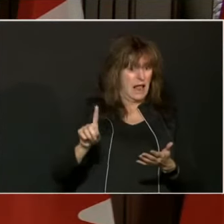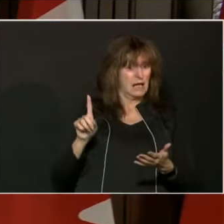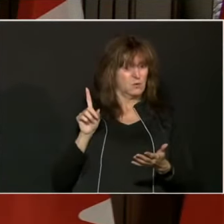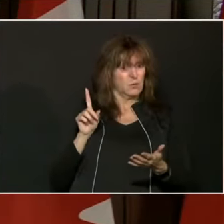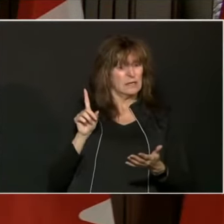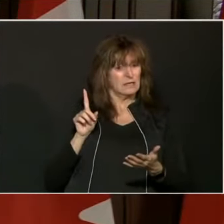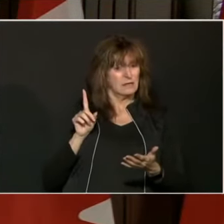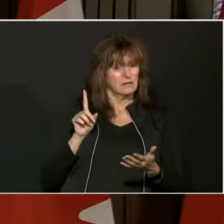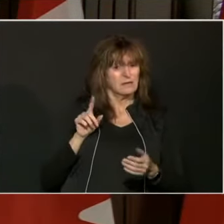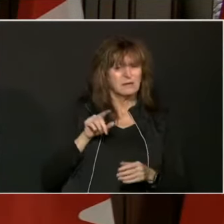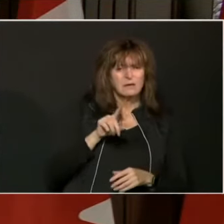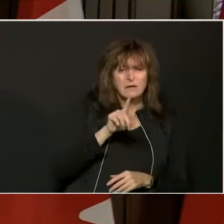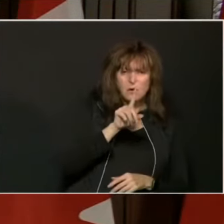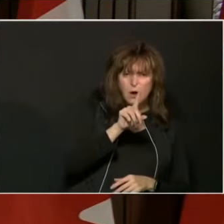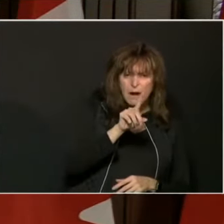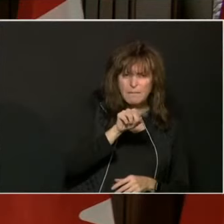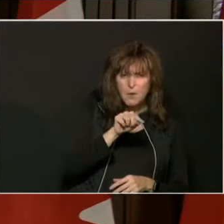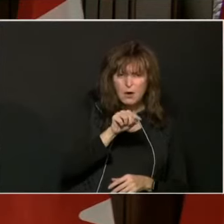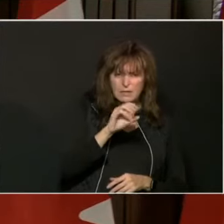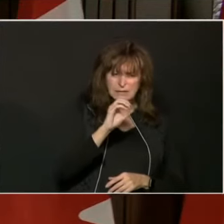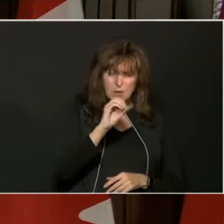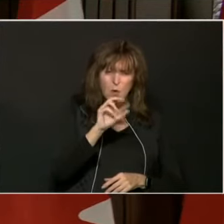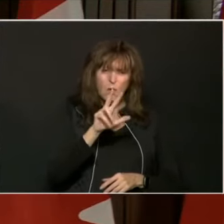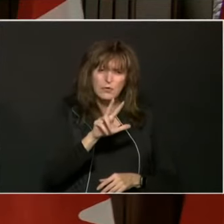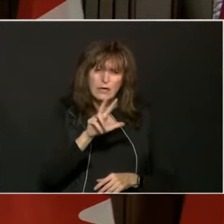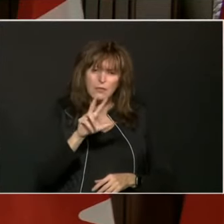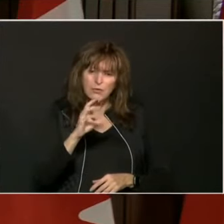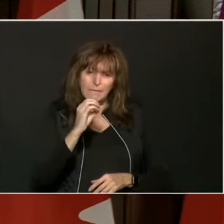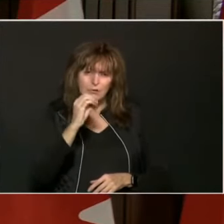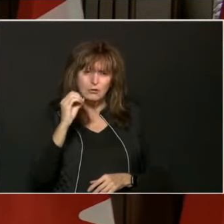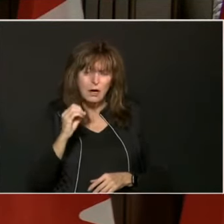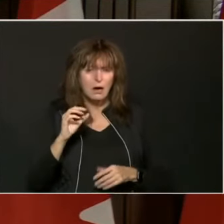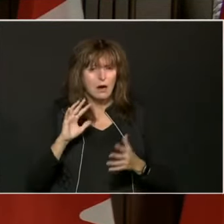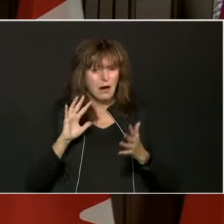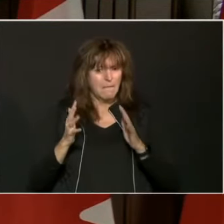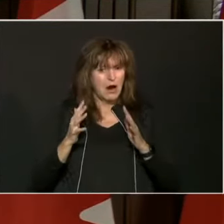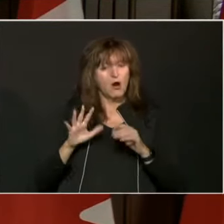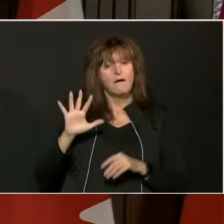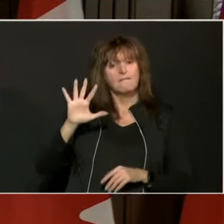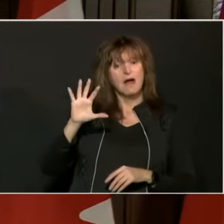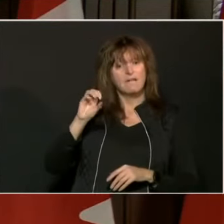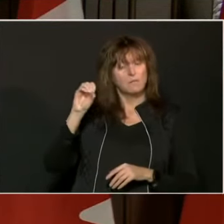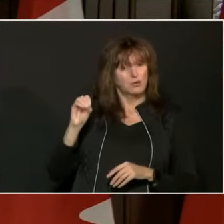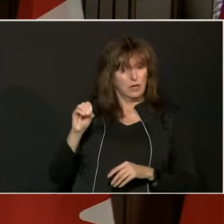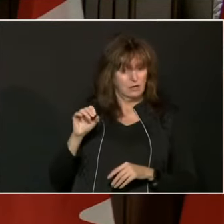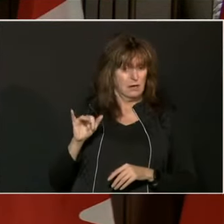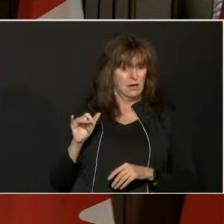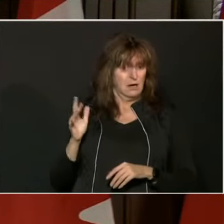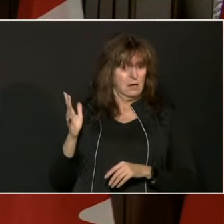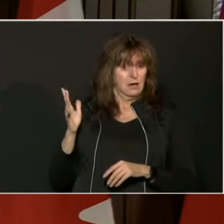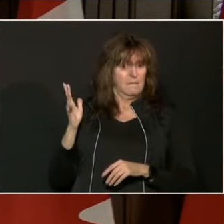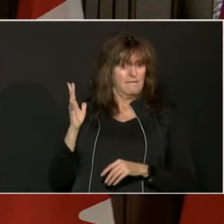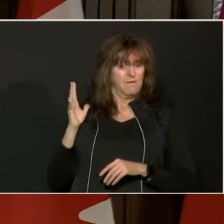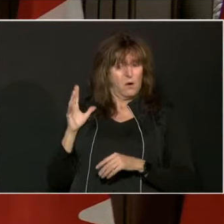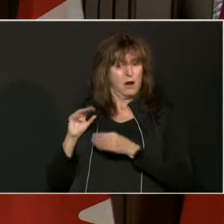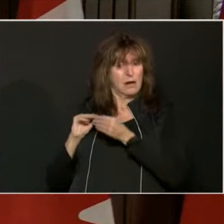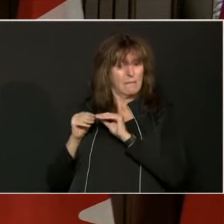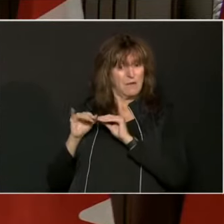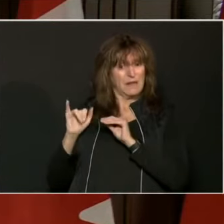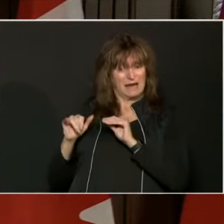1.033% and the 5%, and we were trending in that direction. It's reassuring that across the overall numbers are now between 1%